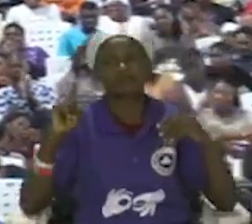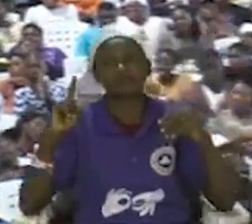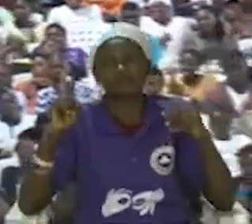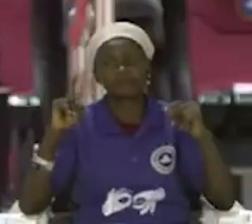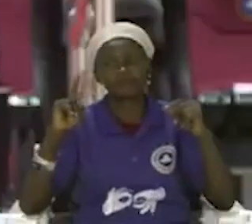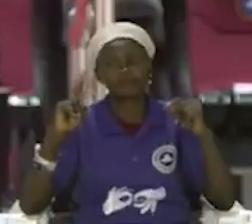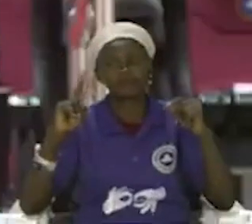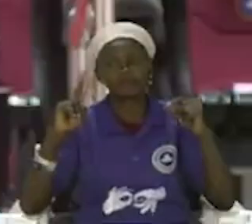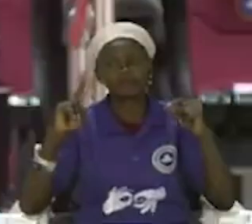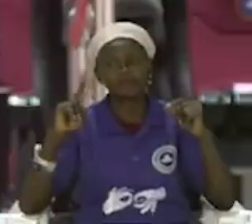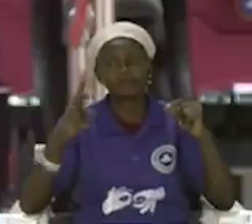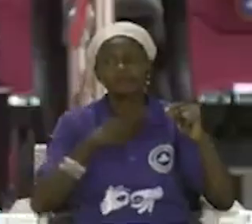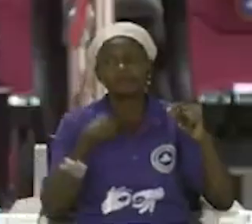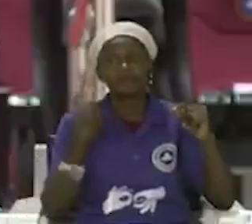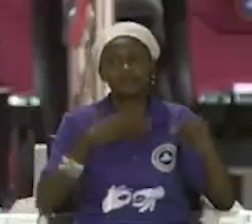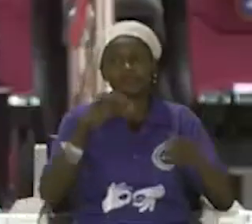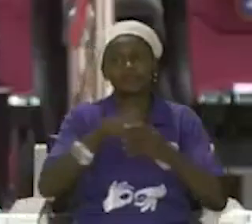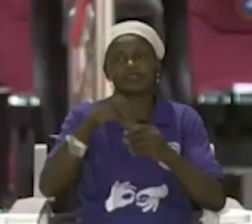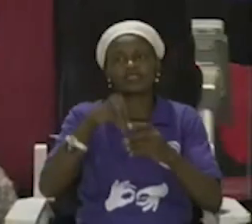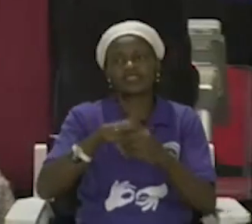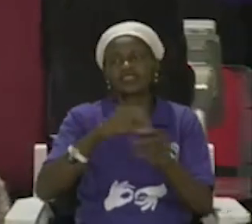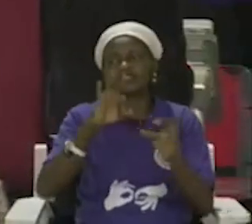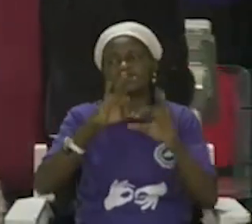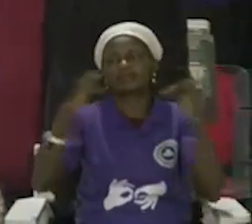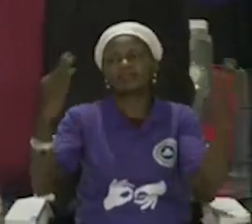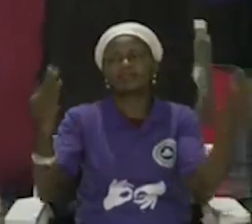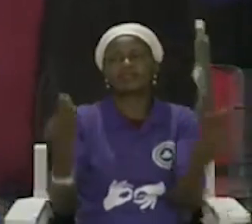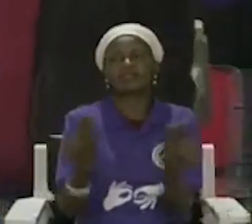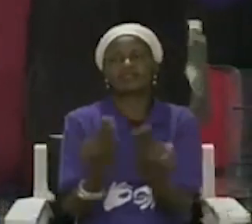the Pastor Seed family.